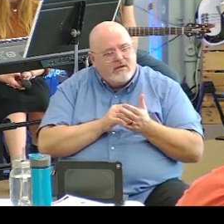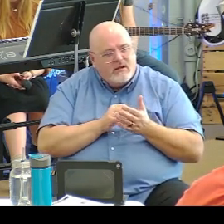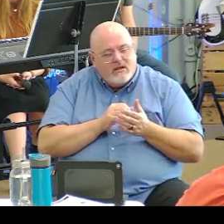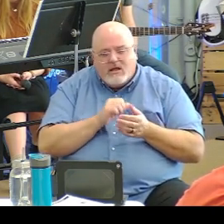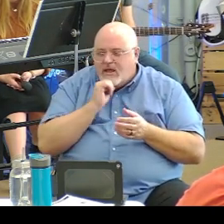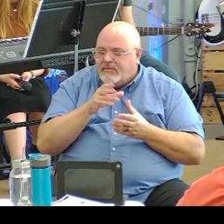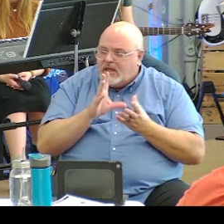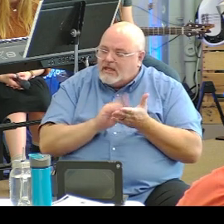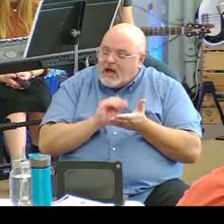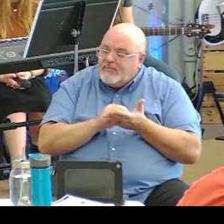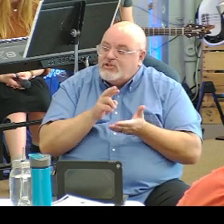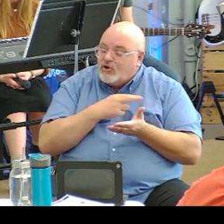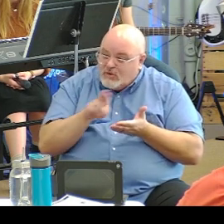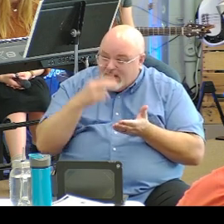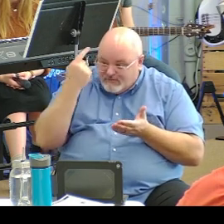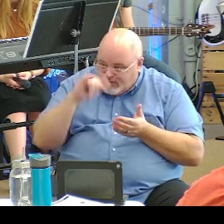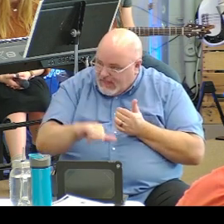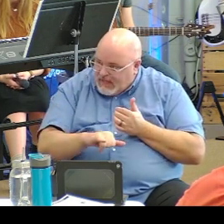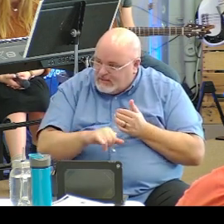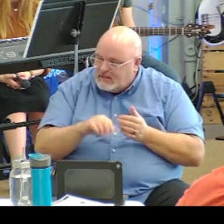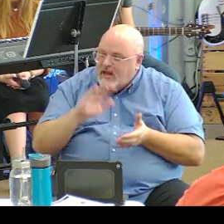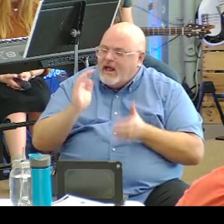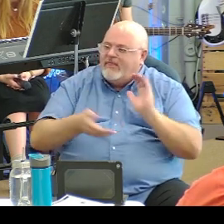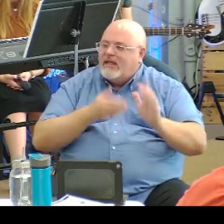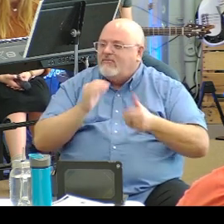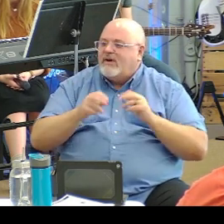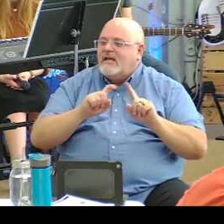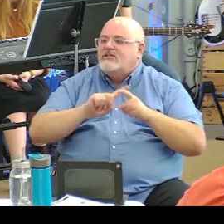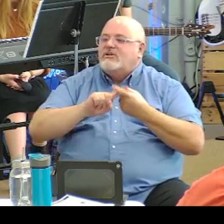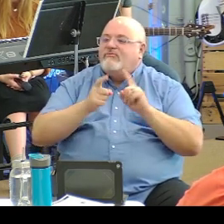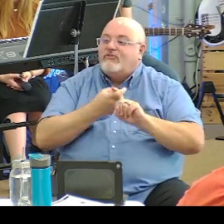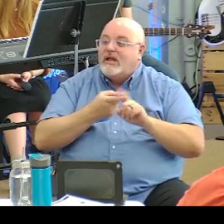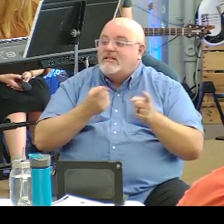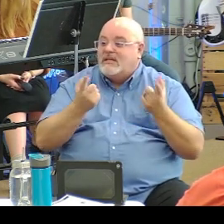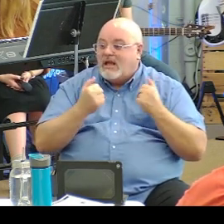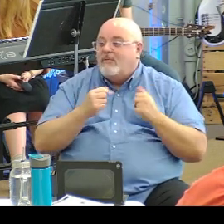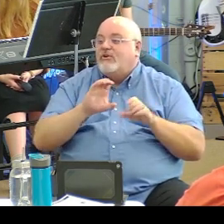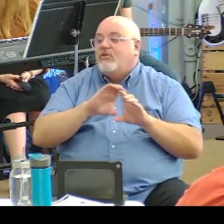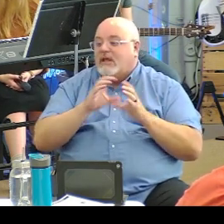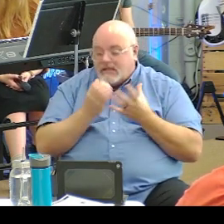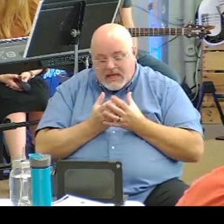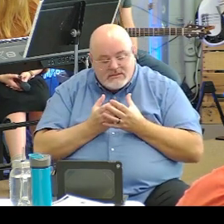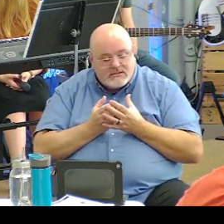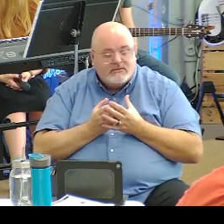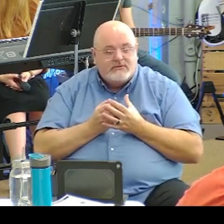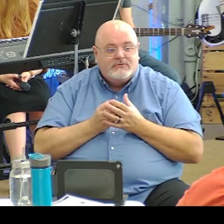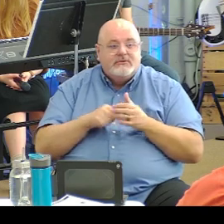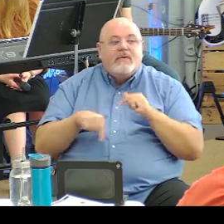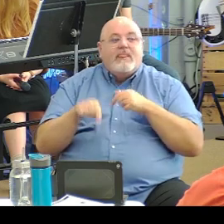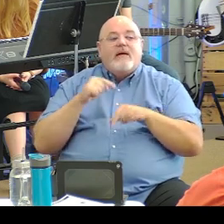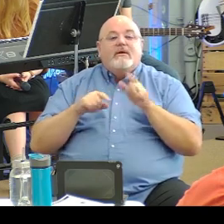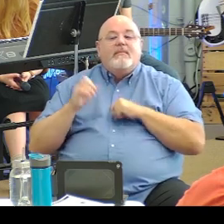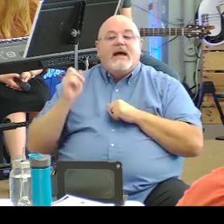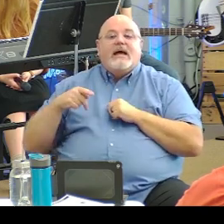get the copies ready. And then invite some friends too. So thank you guys. Thank you, Brian. I will be back up in a few minutes, maybe.